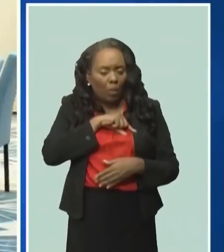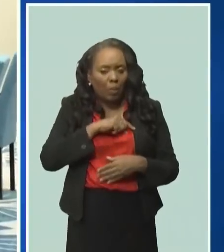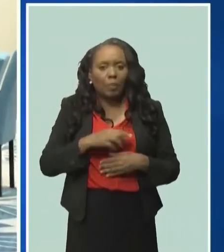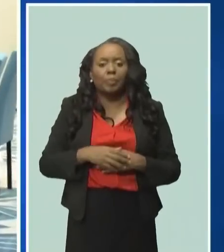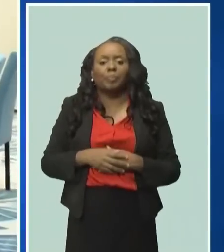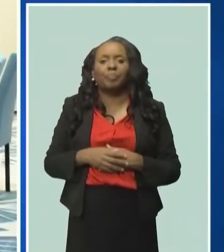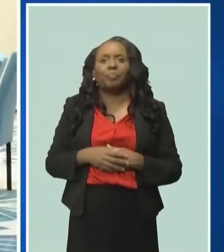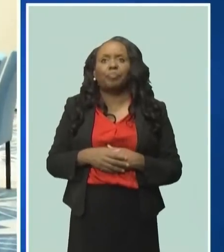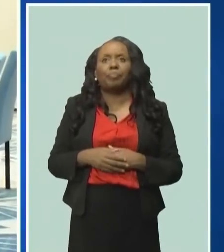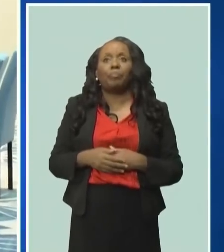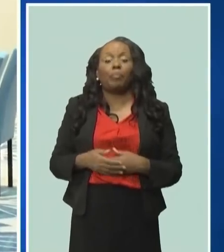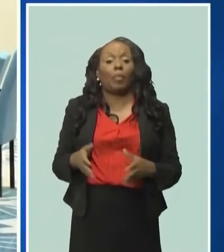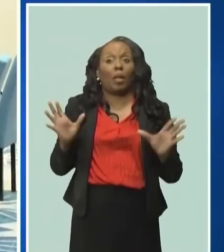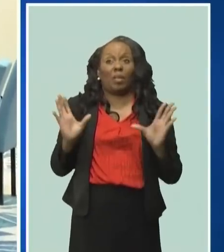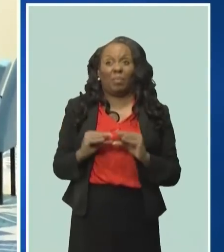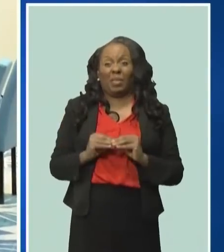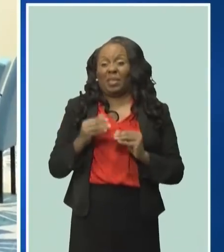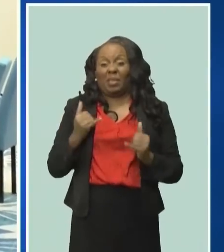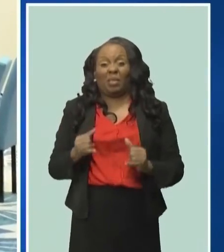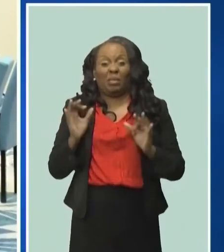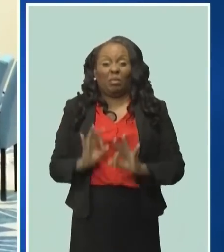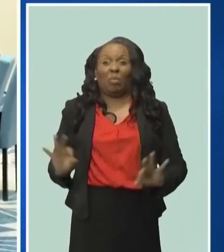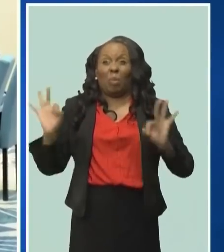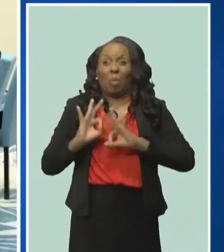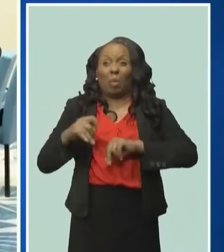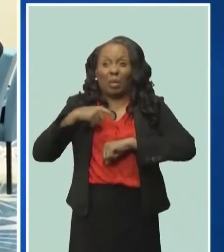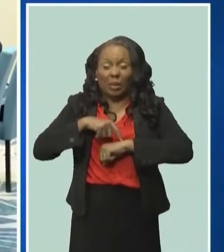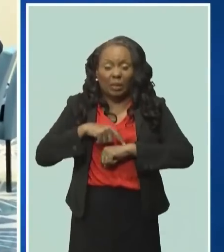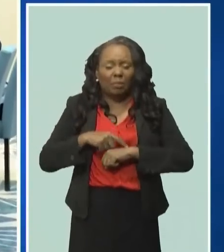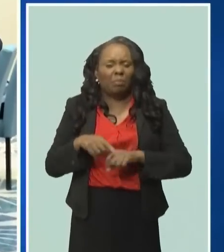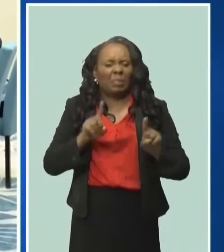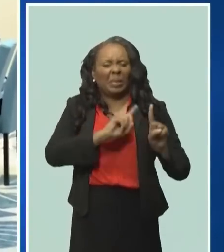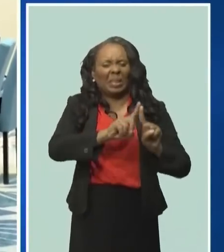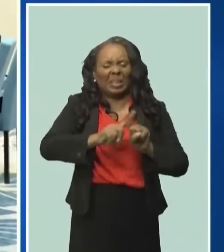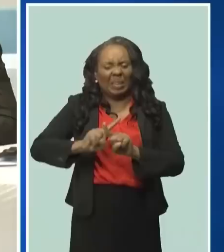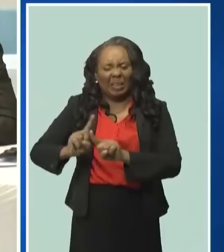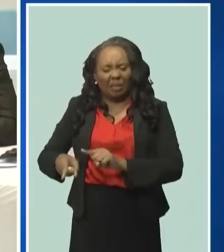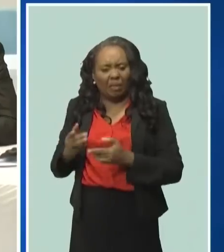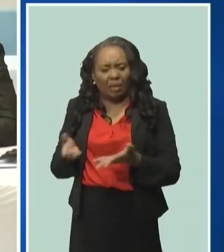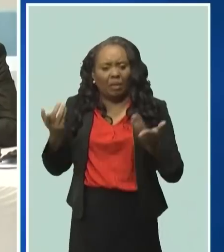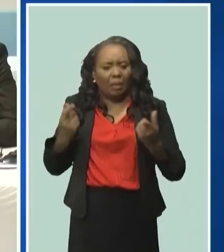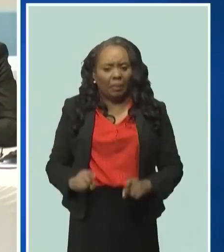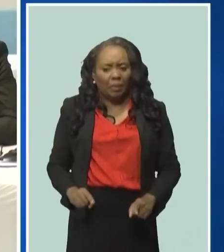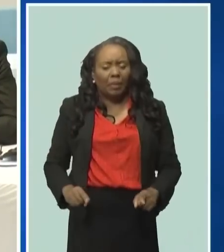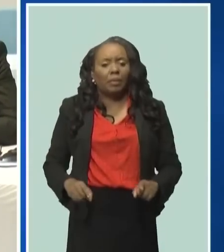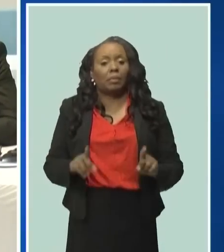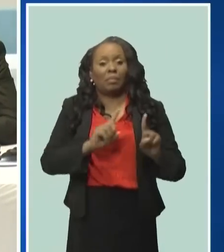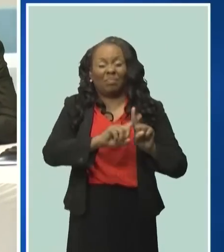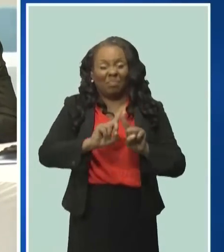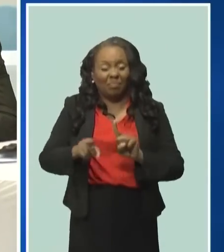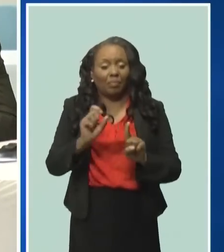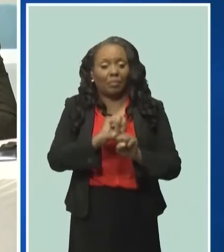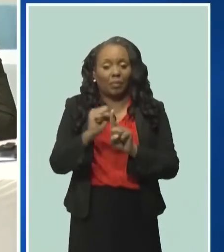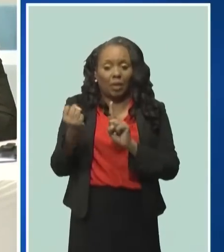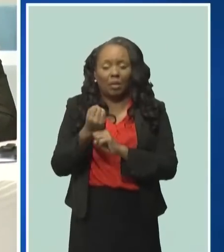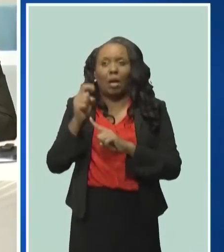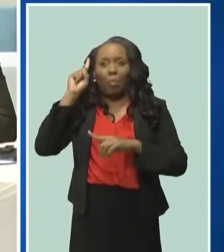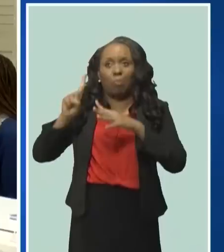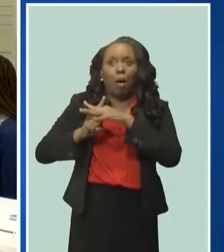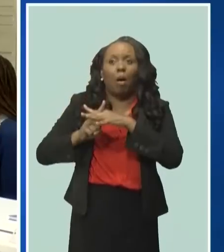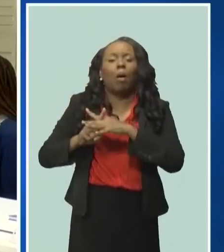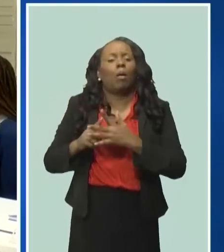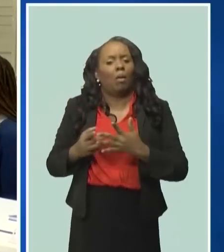the meeting is taking place at an important time when many things are happening. She said different circumstances are coming